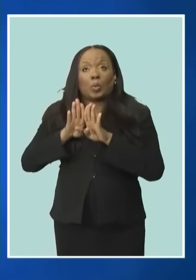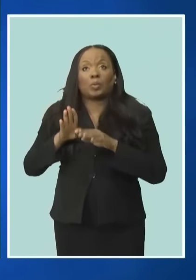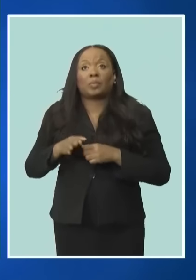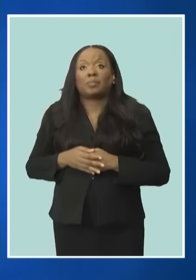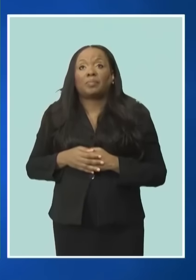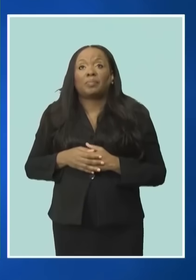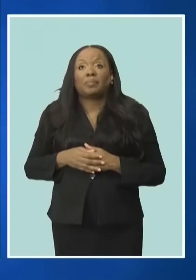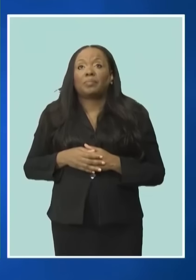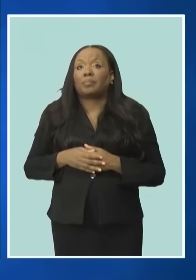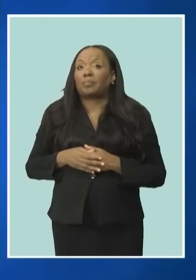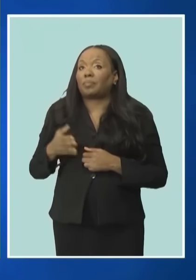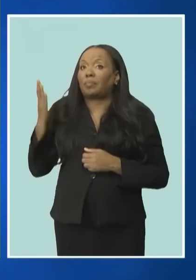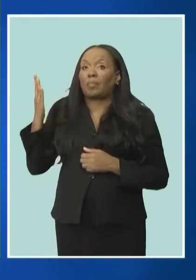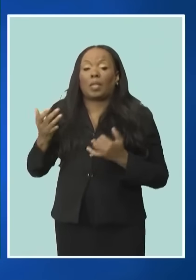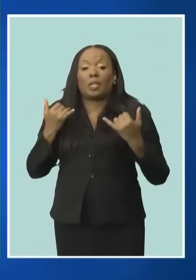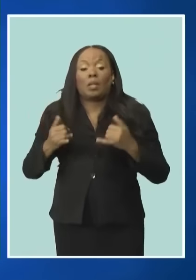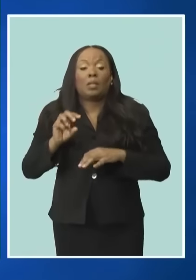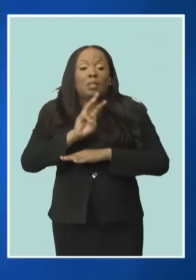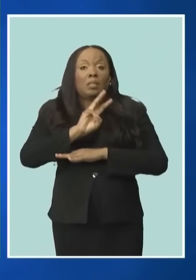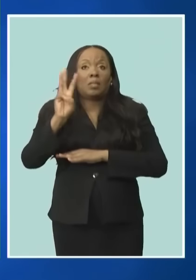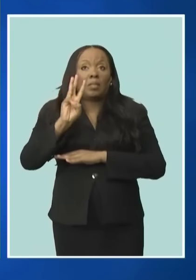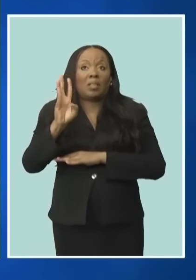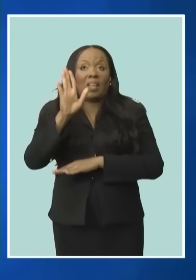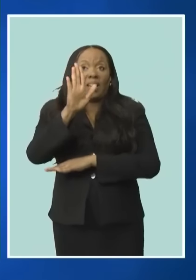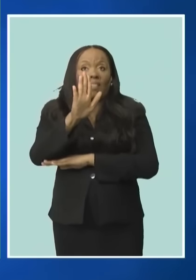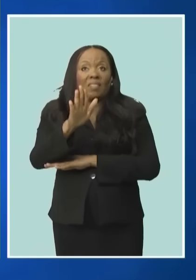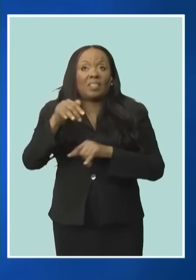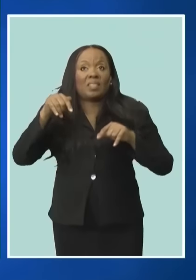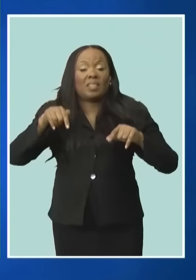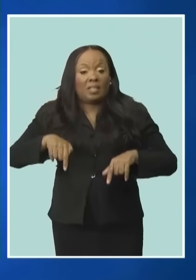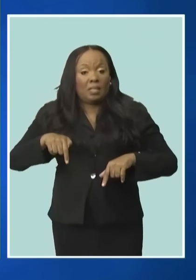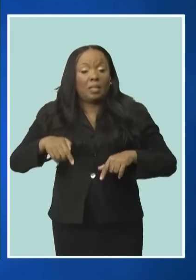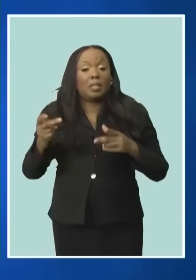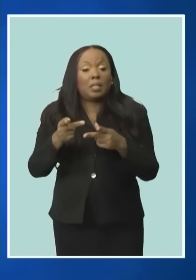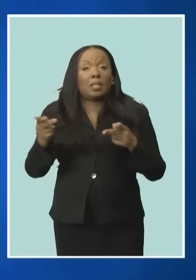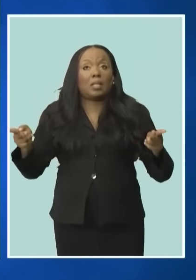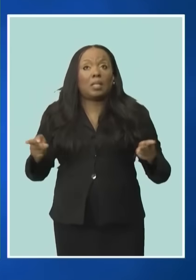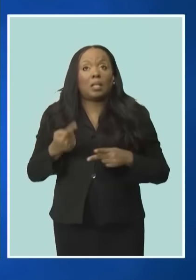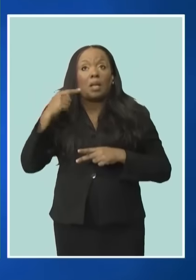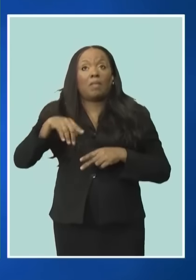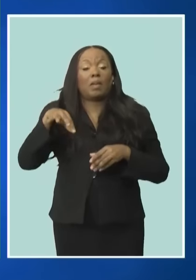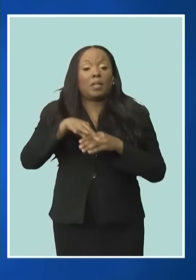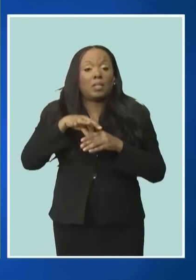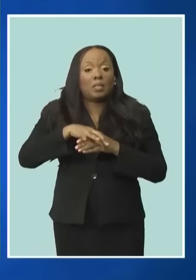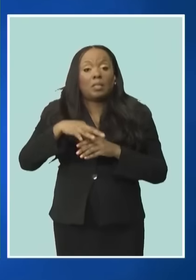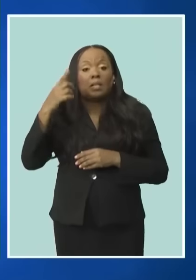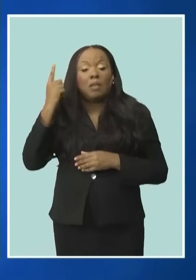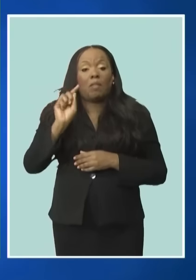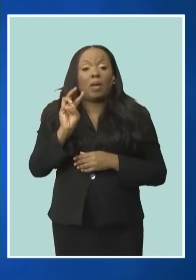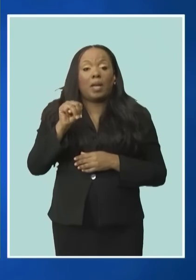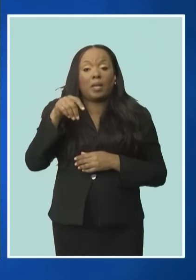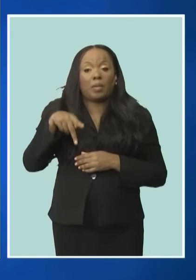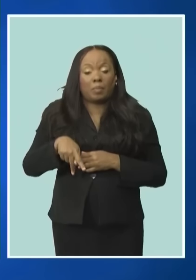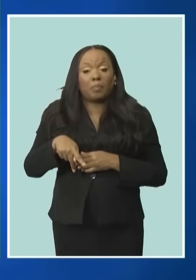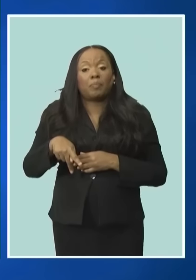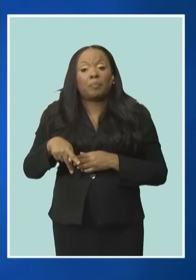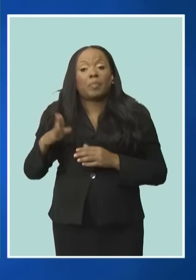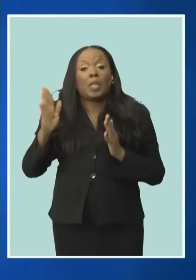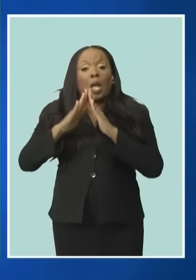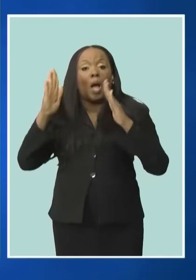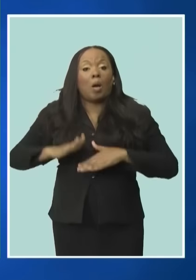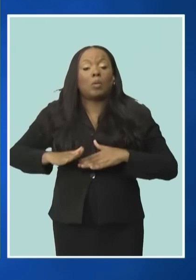hour of 6 o'clock in the afternoon, I declare the poll in this polling station for the by-election of a member of the House of Assembly for the